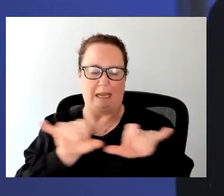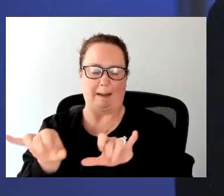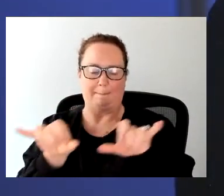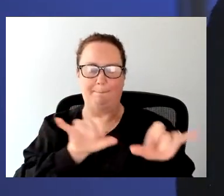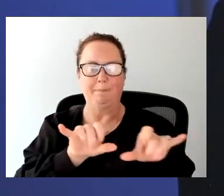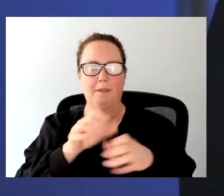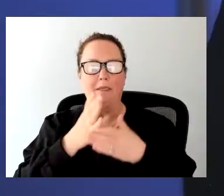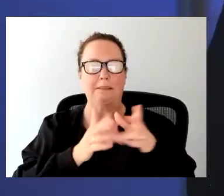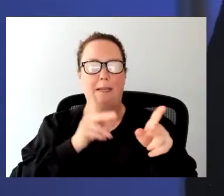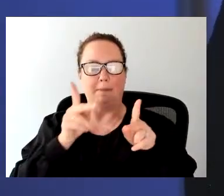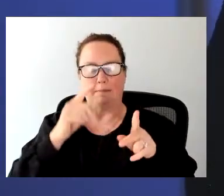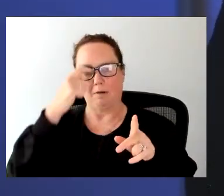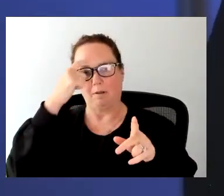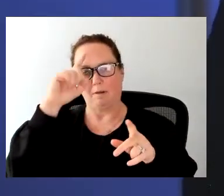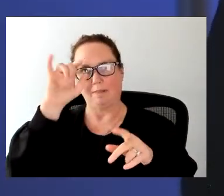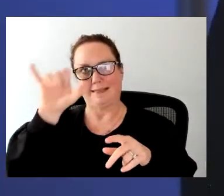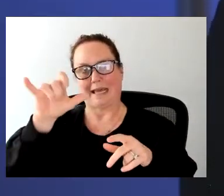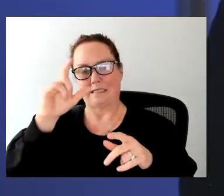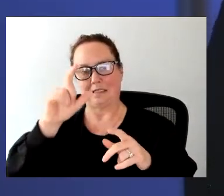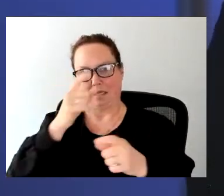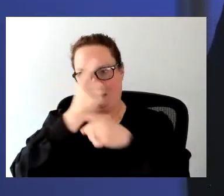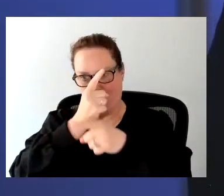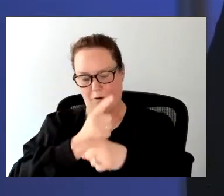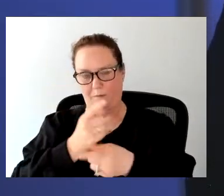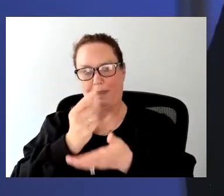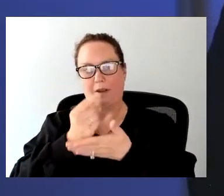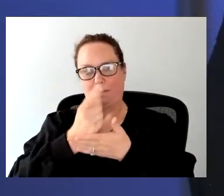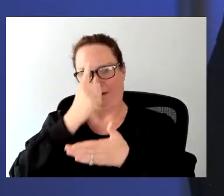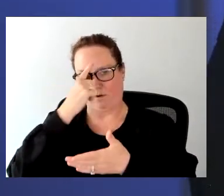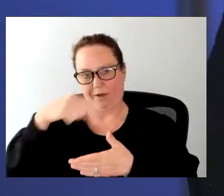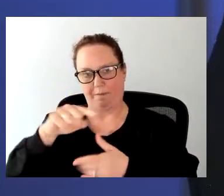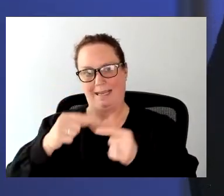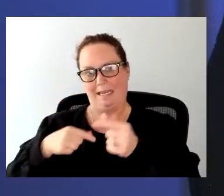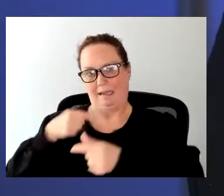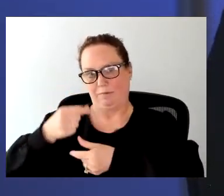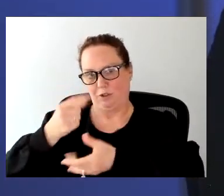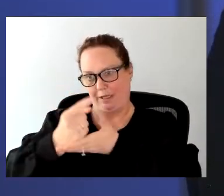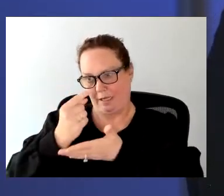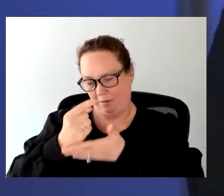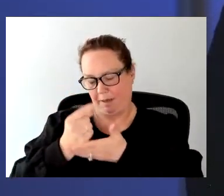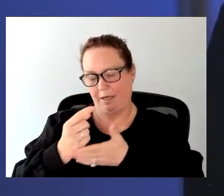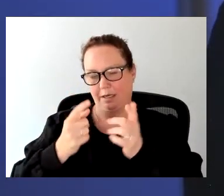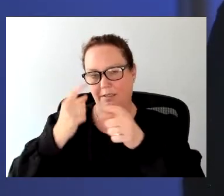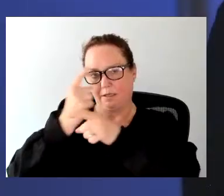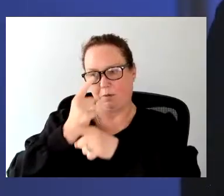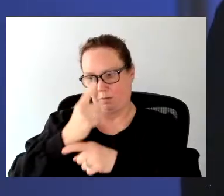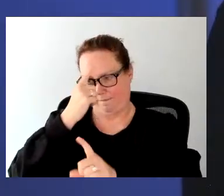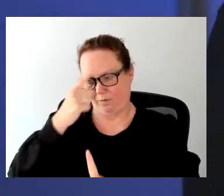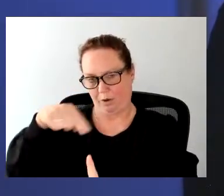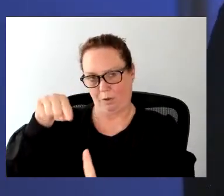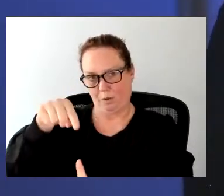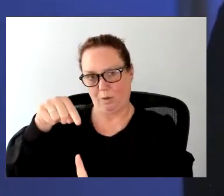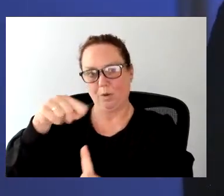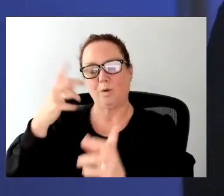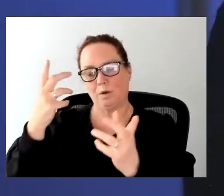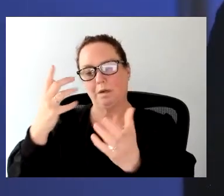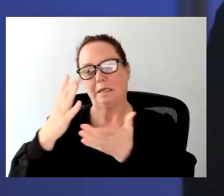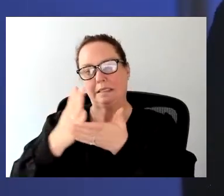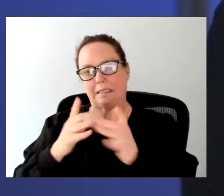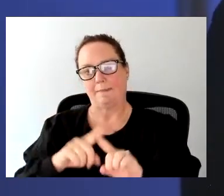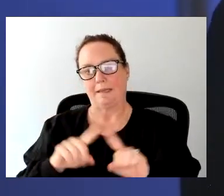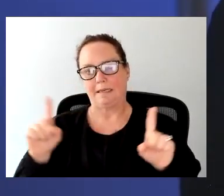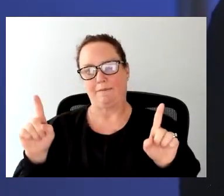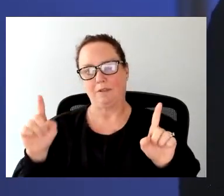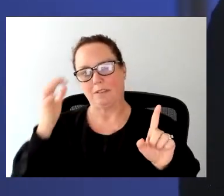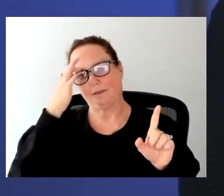would be the appropriate therapy for them, but if gene therapy is the appropriate therapy for you, some of the differences